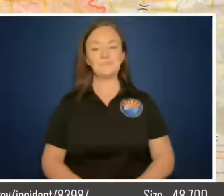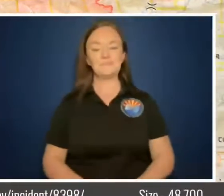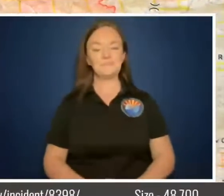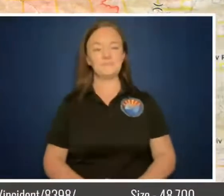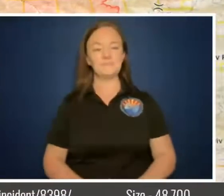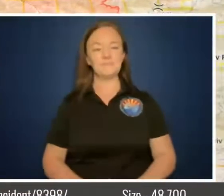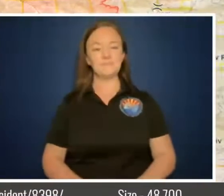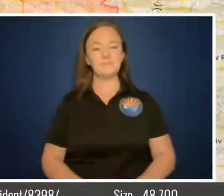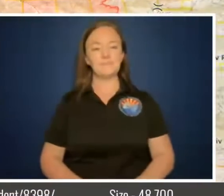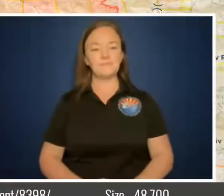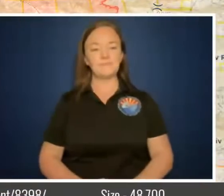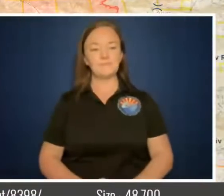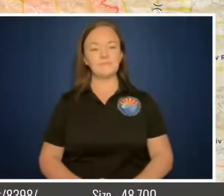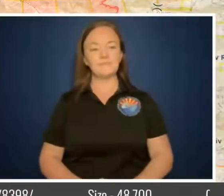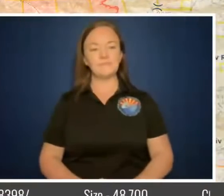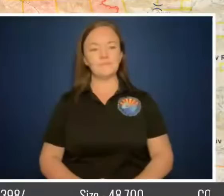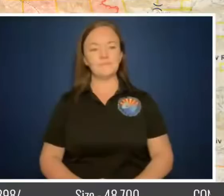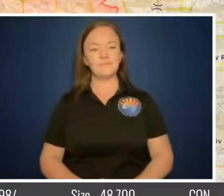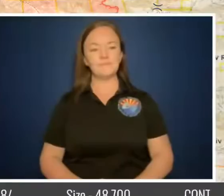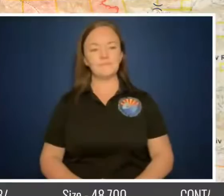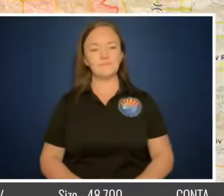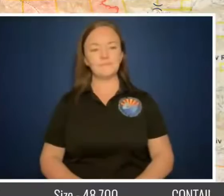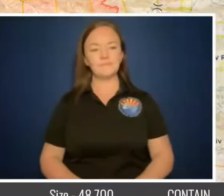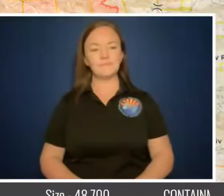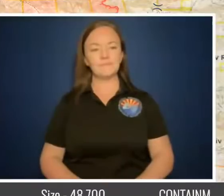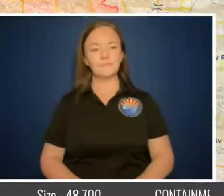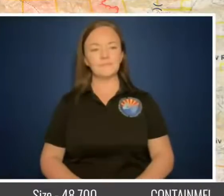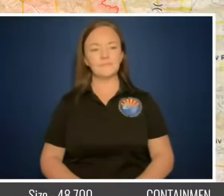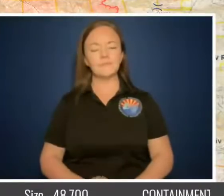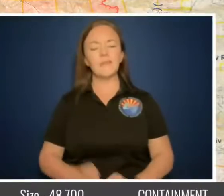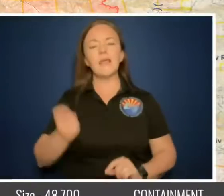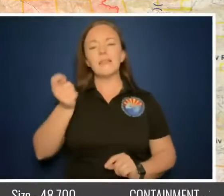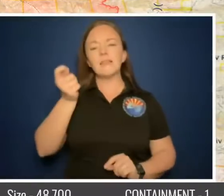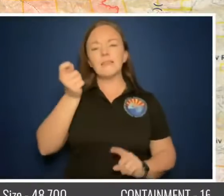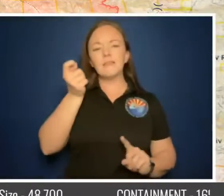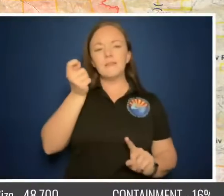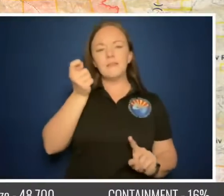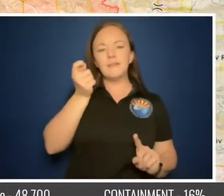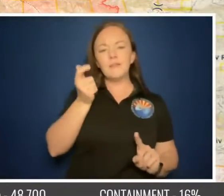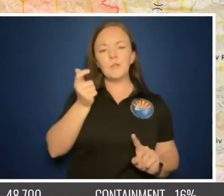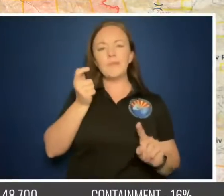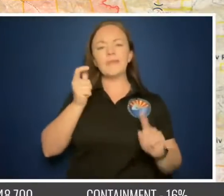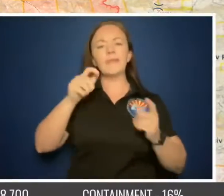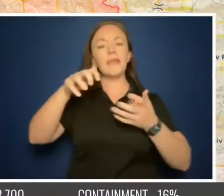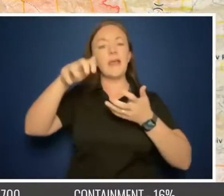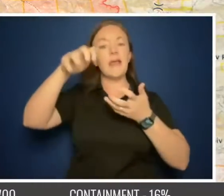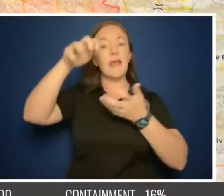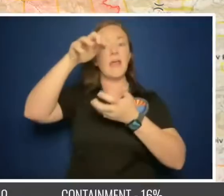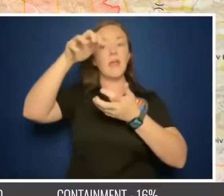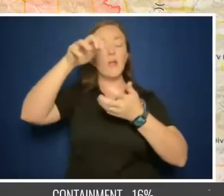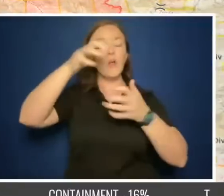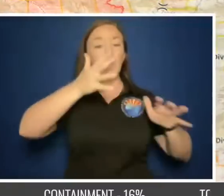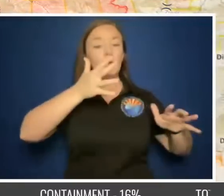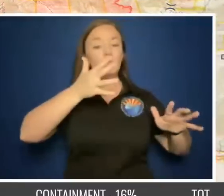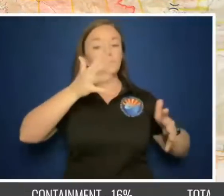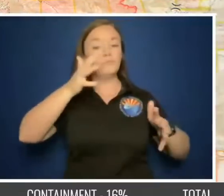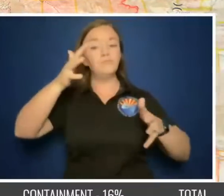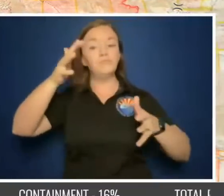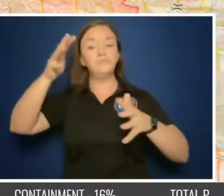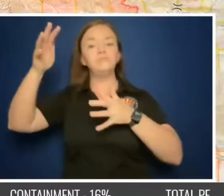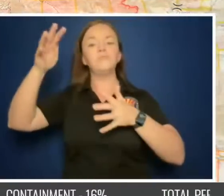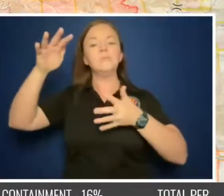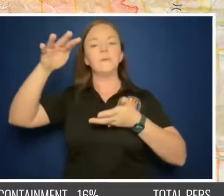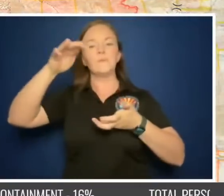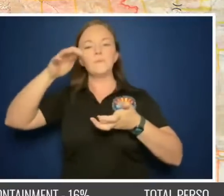There was a slight mixing of the air with a little bit of wind movement today. We specifically had